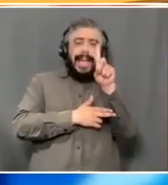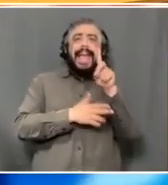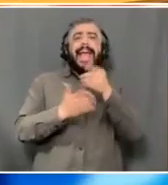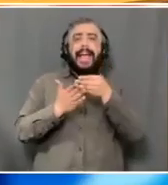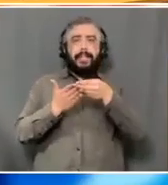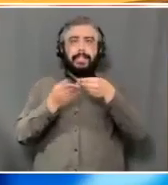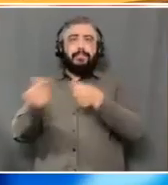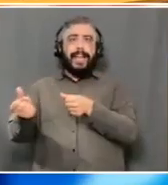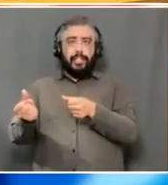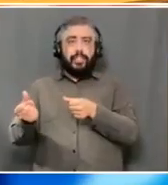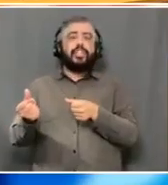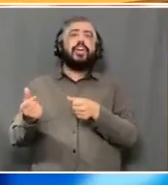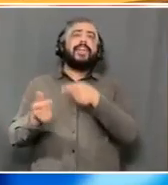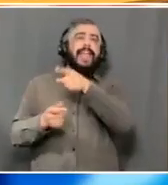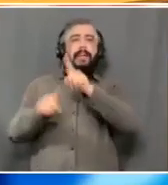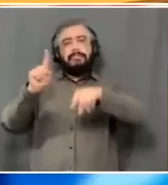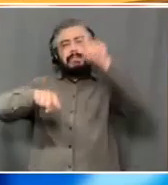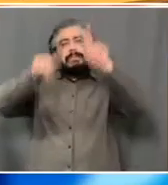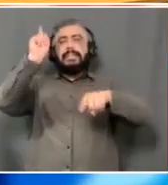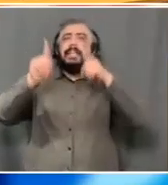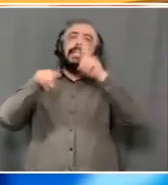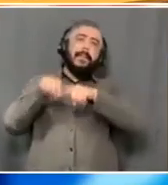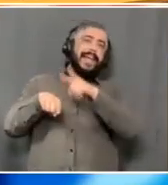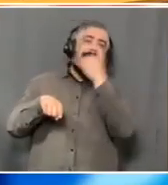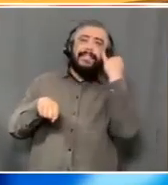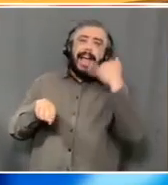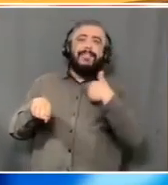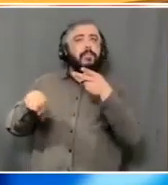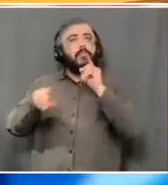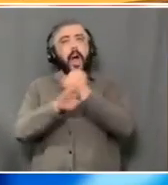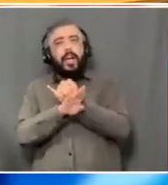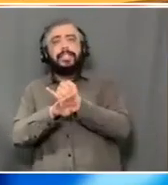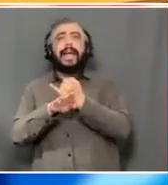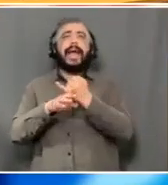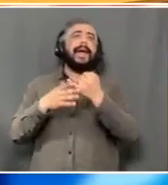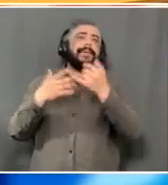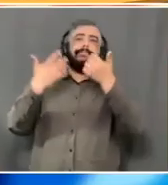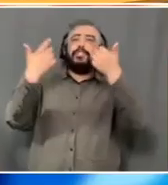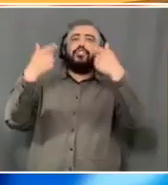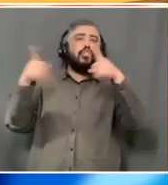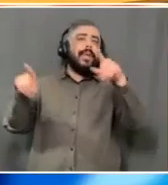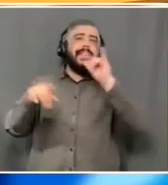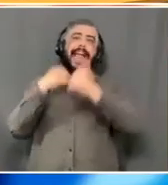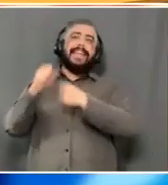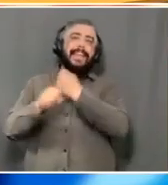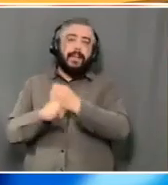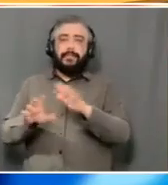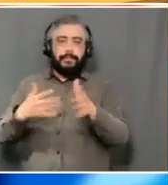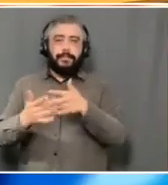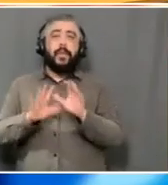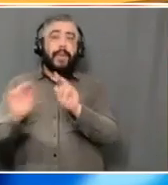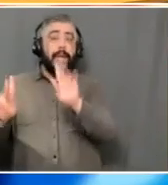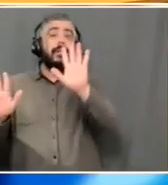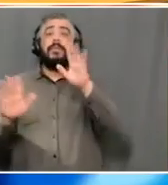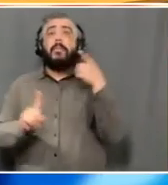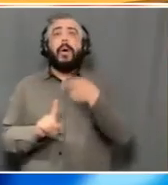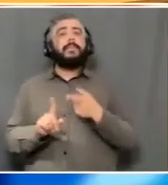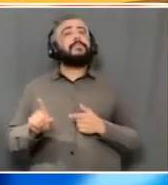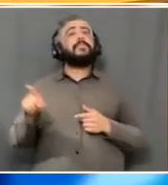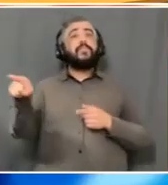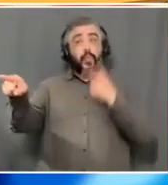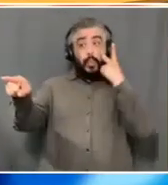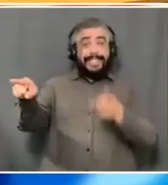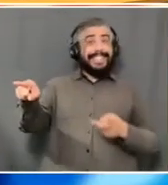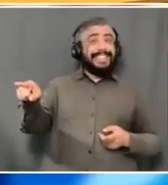bit depending on where projects are happening in any given fiscal year. So what you see